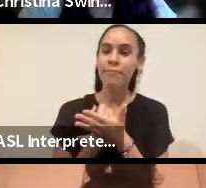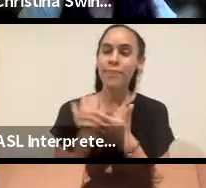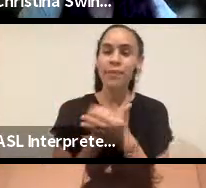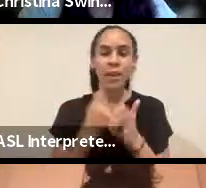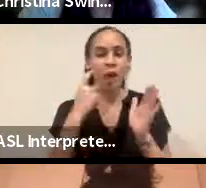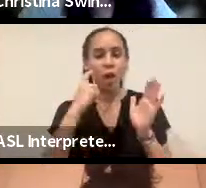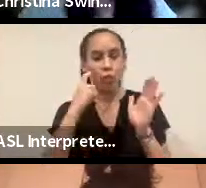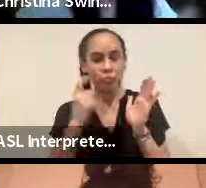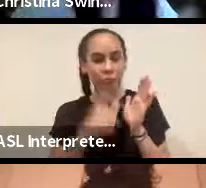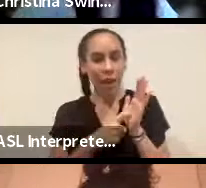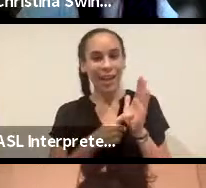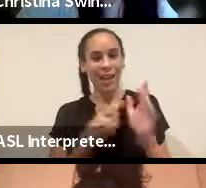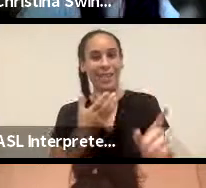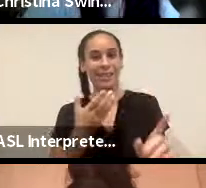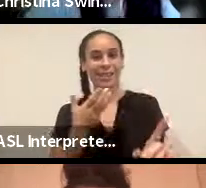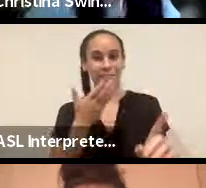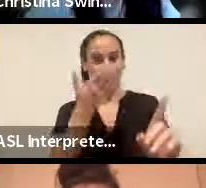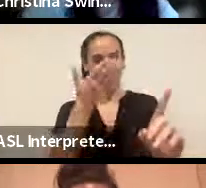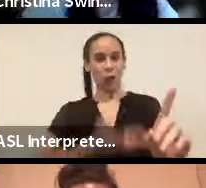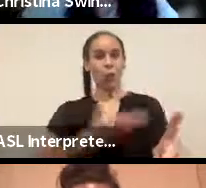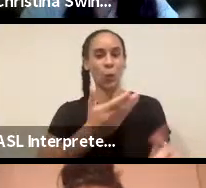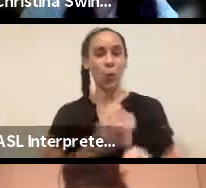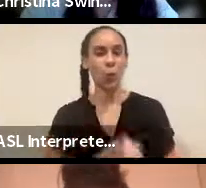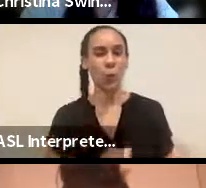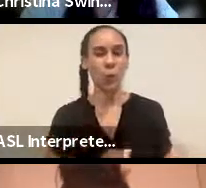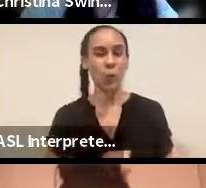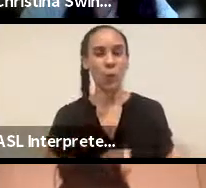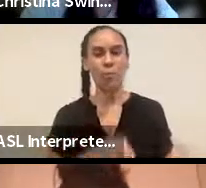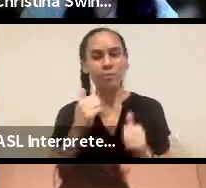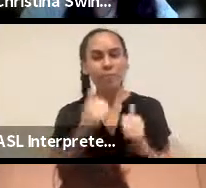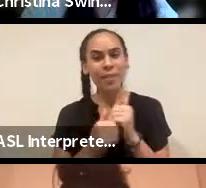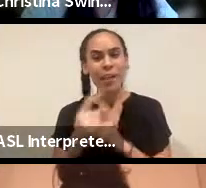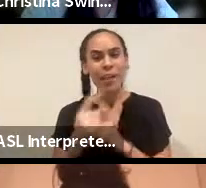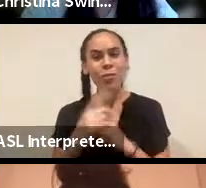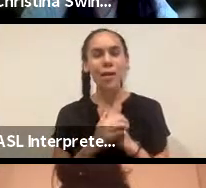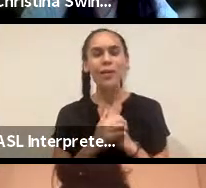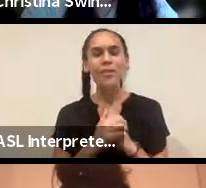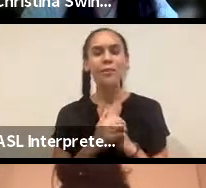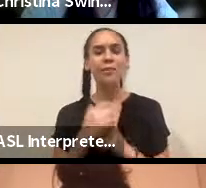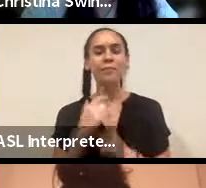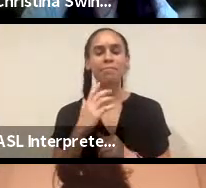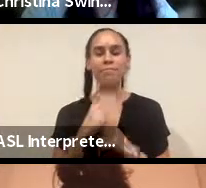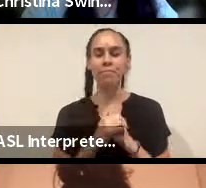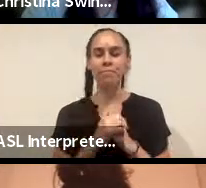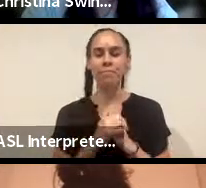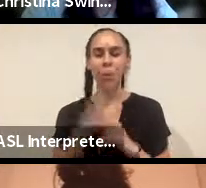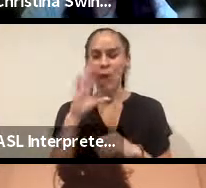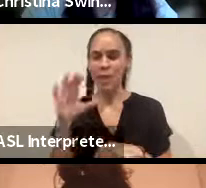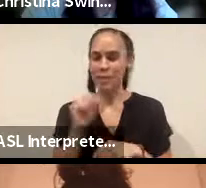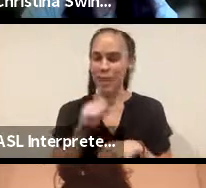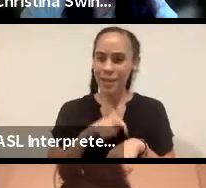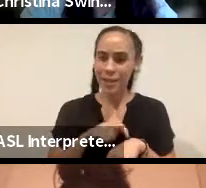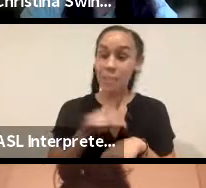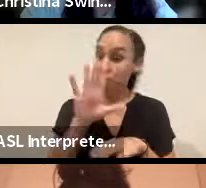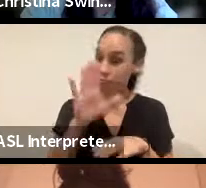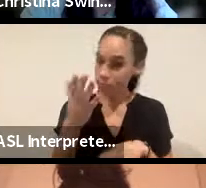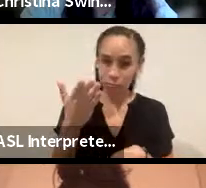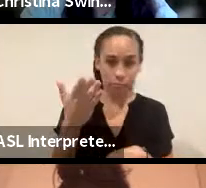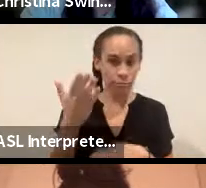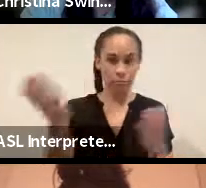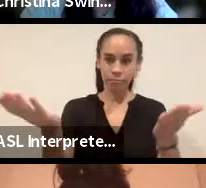you. And so everyone, I am going to just take a few moments to, first of all, invite you in the chat